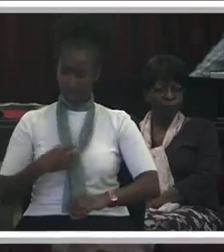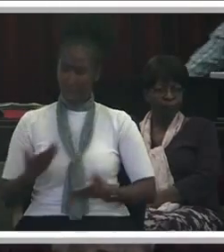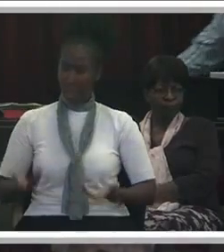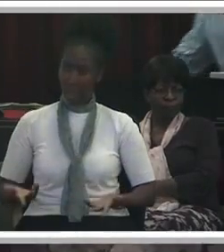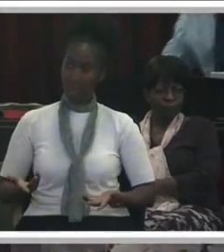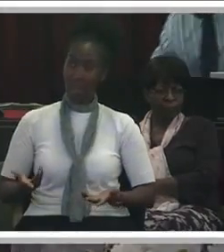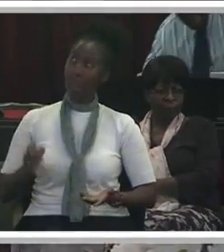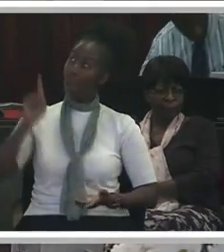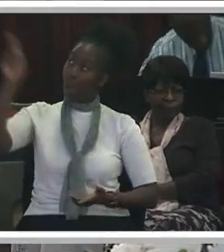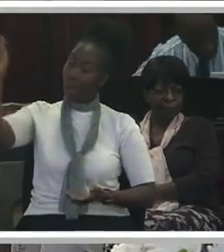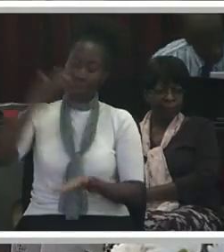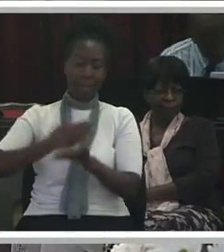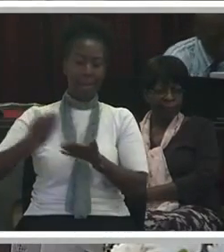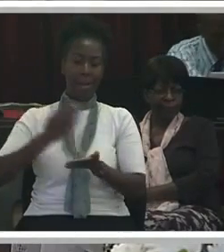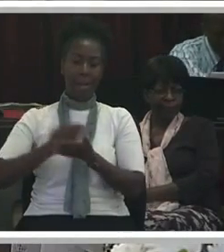whitest dirt.